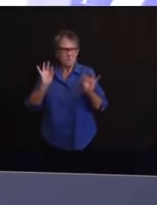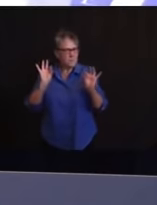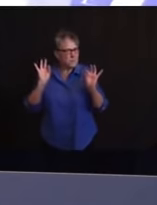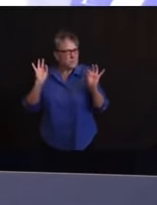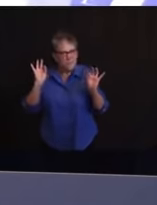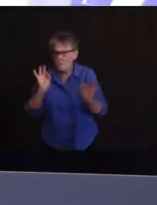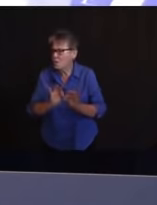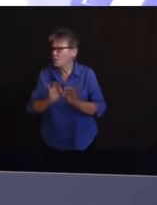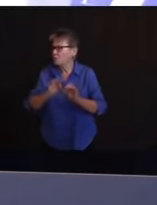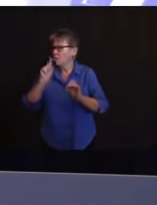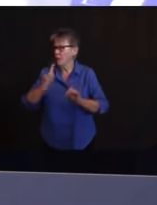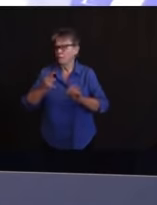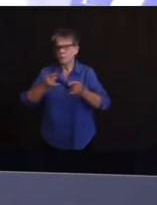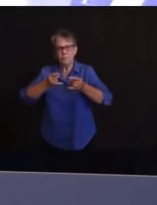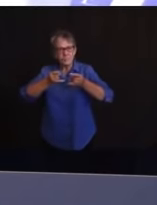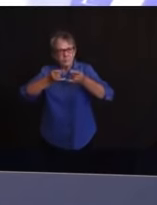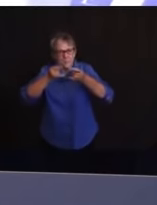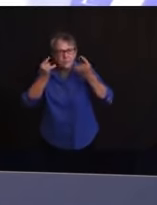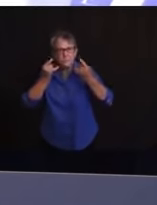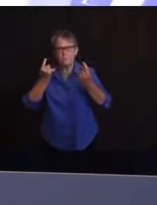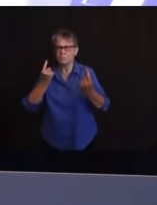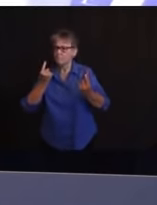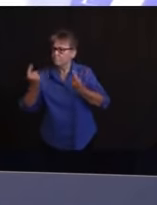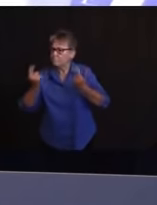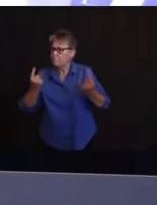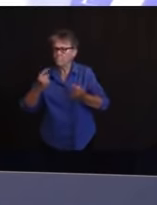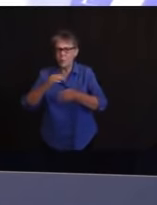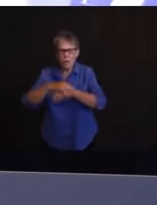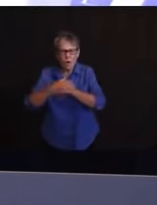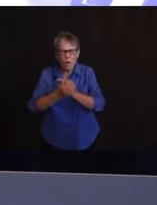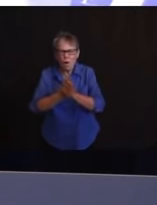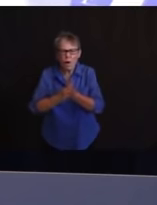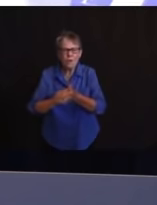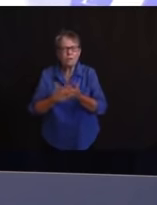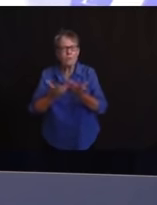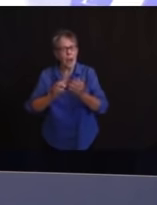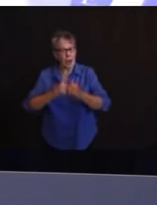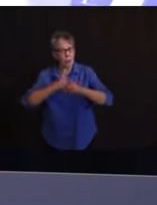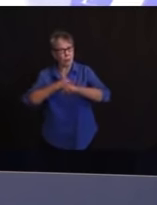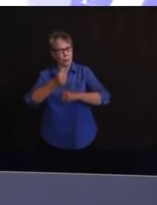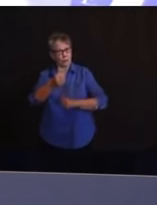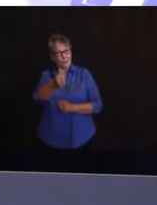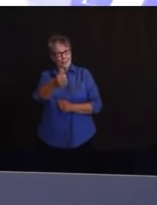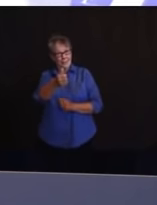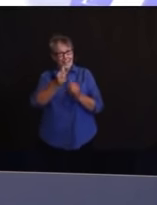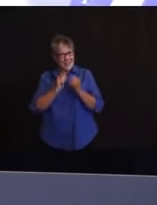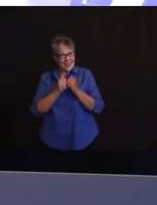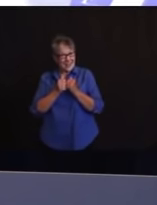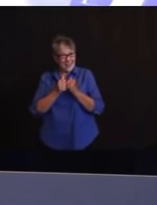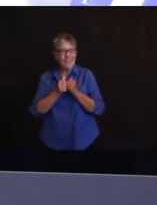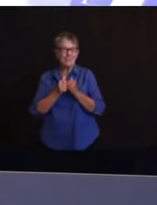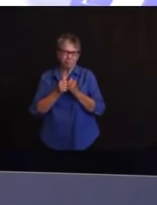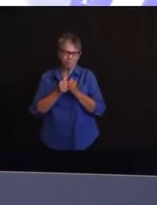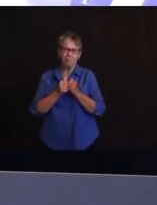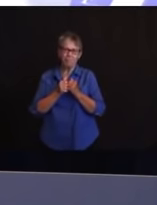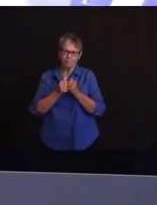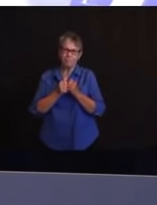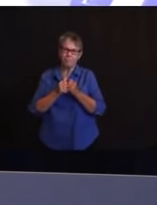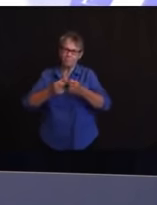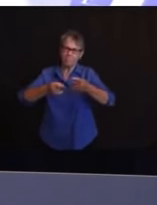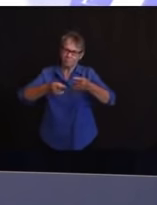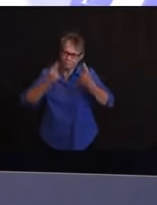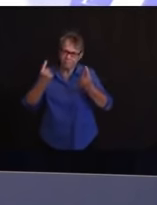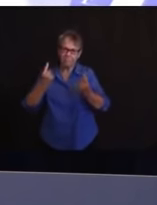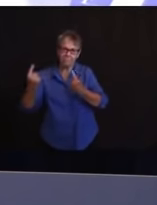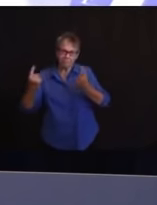to protect all of us. Social distancing, wearing a mask, washing your hands, getting tested, these are life-saving